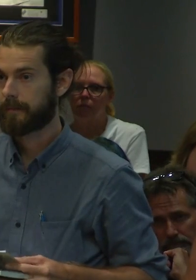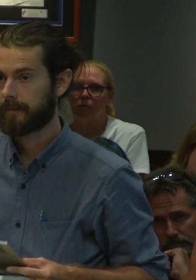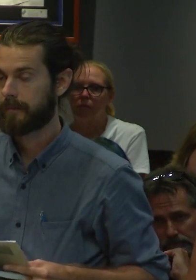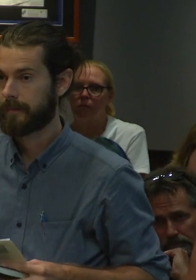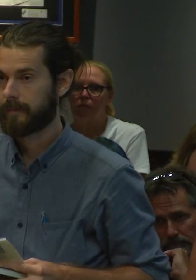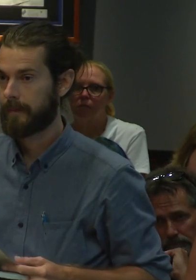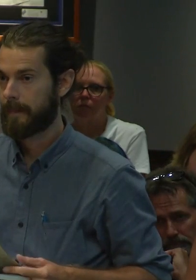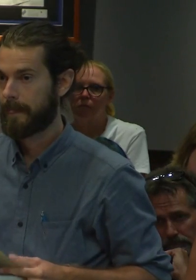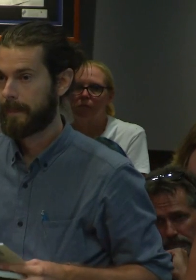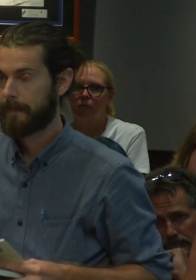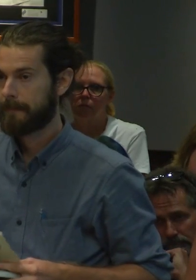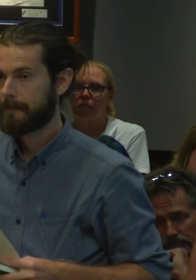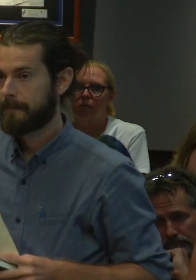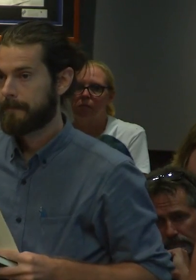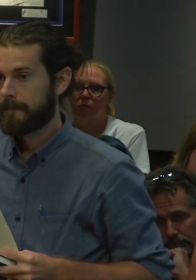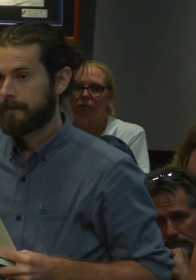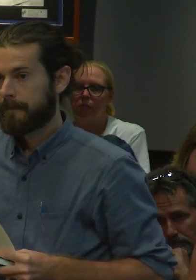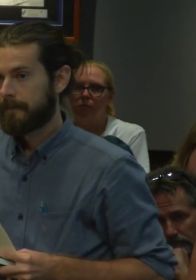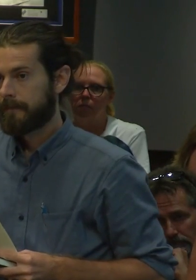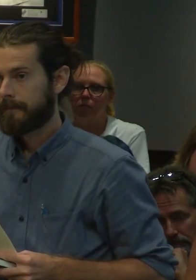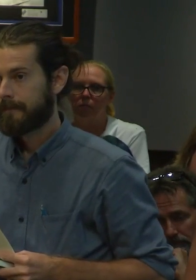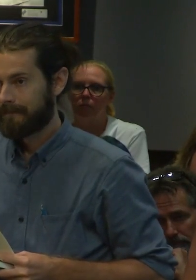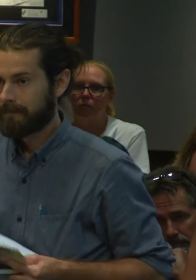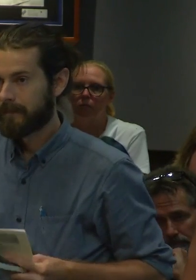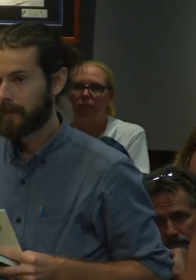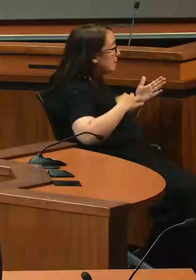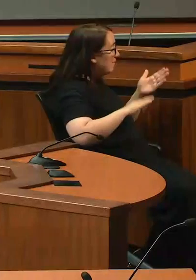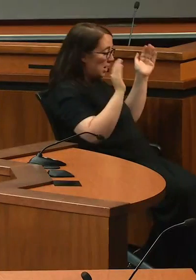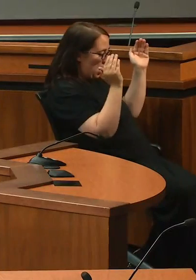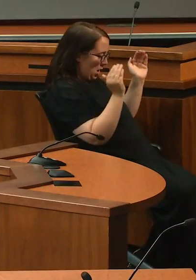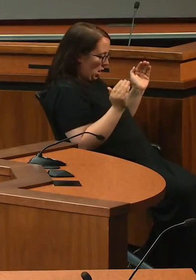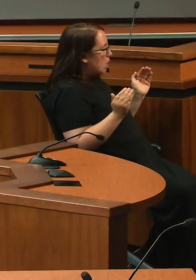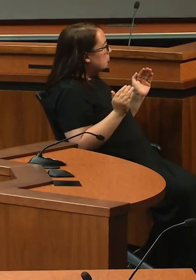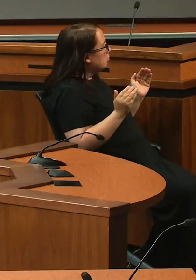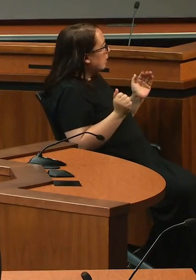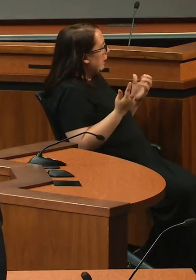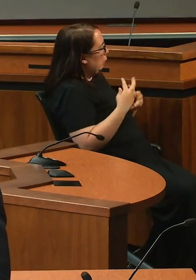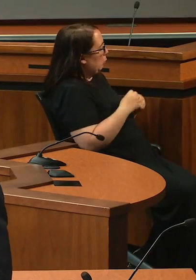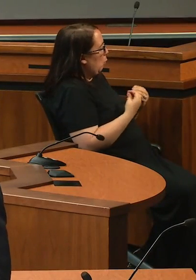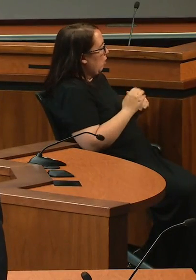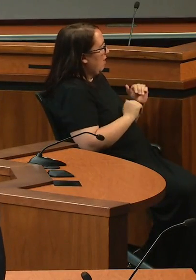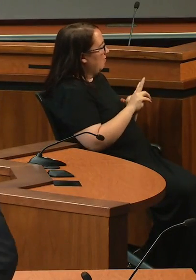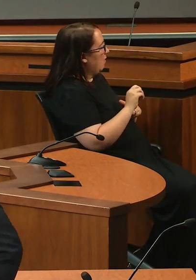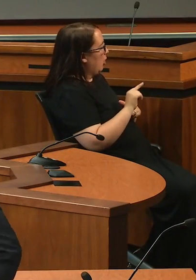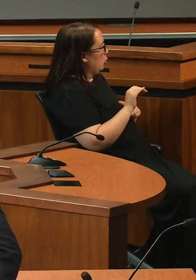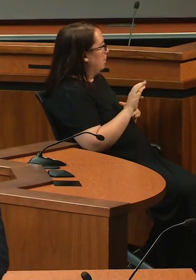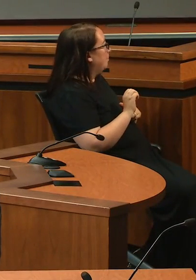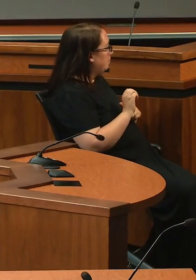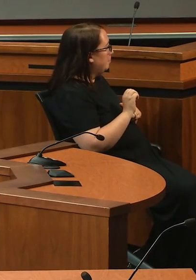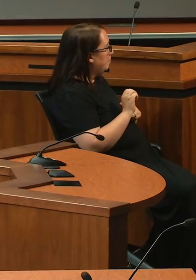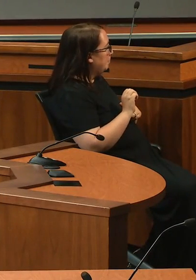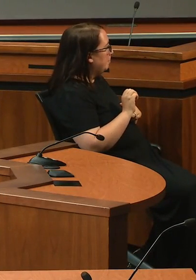good question. You know, it can, as far as a cost-benefit analysis, we can factor in more than just the volume. You know, it's